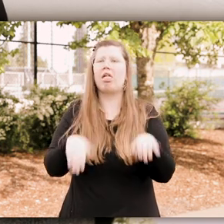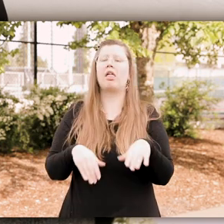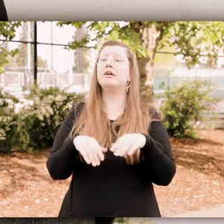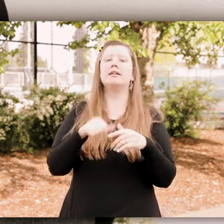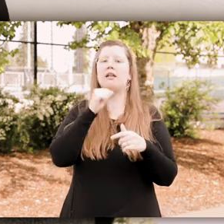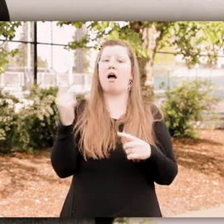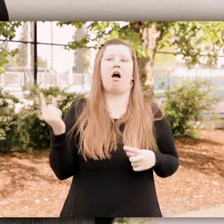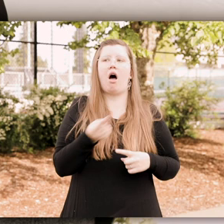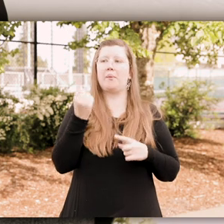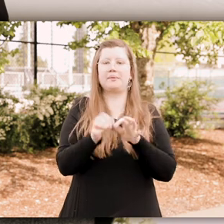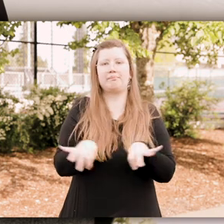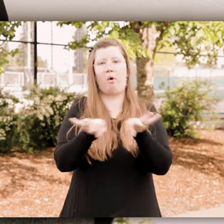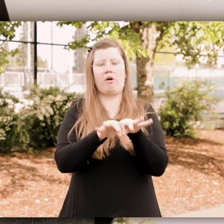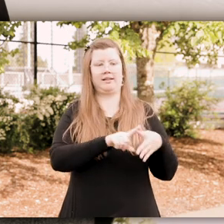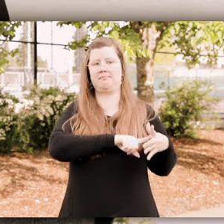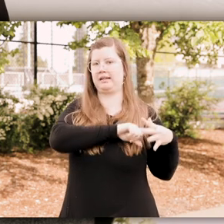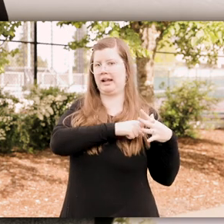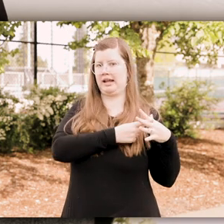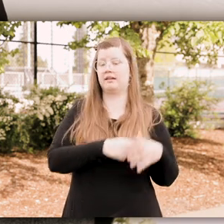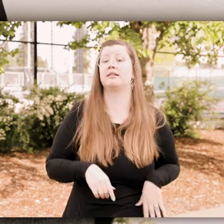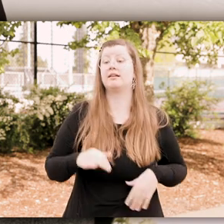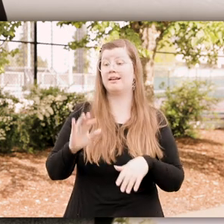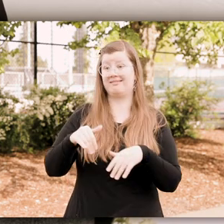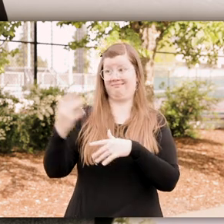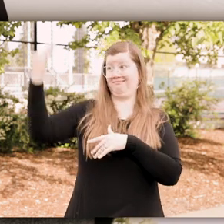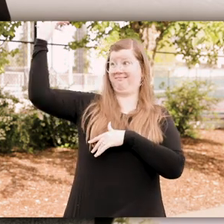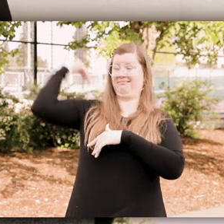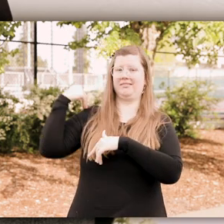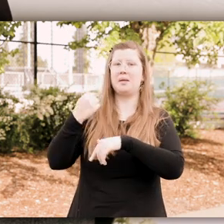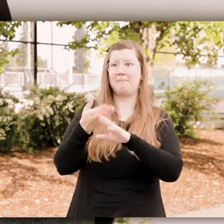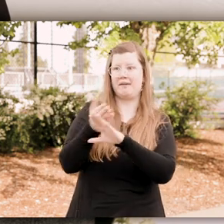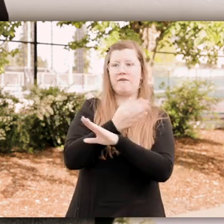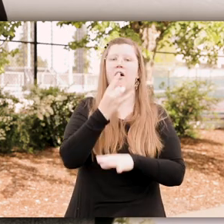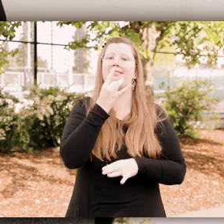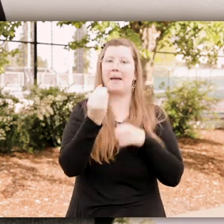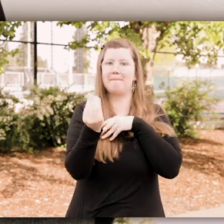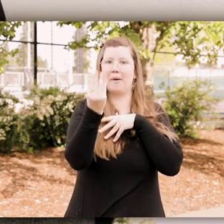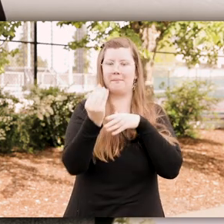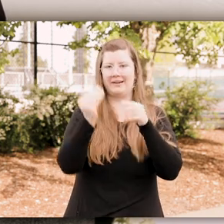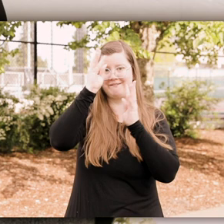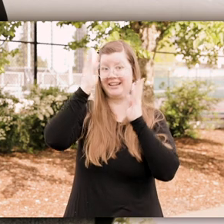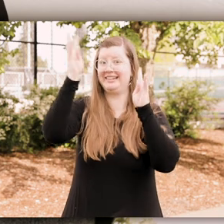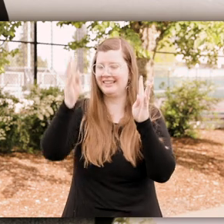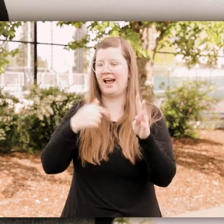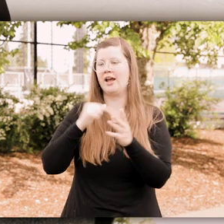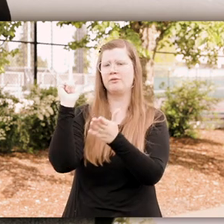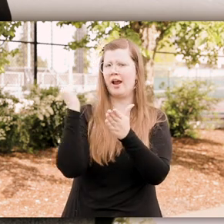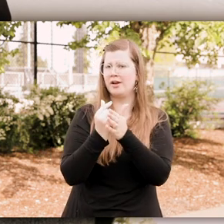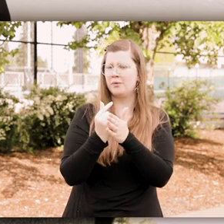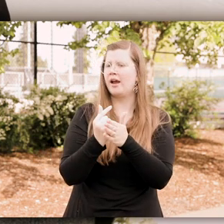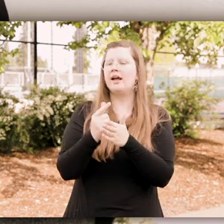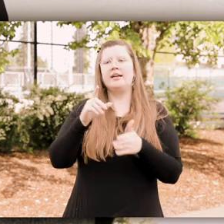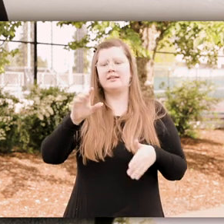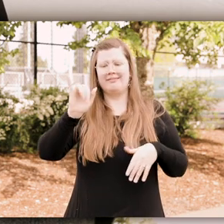light bulbs, life in your late teens was supposed to be an exploration. I think it still should be.